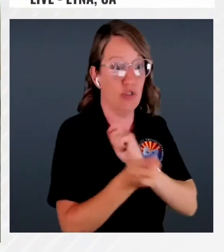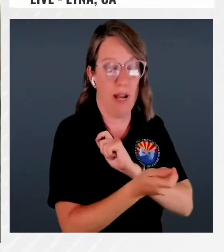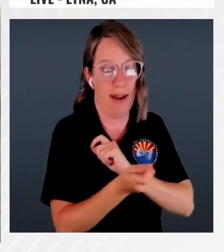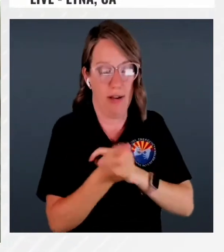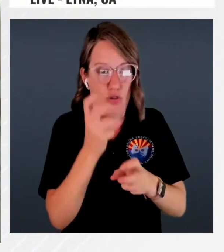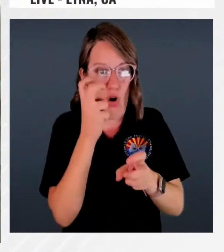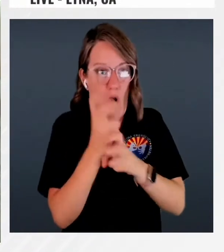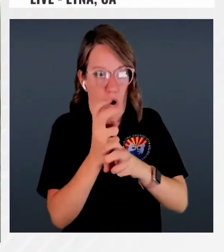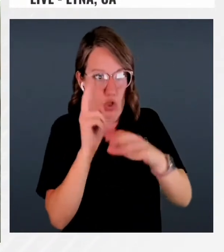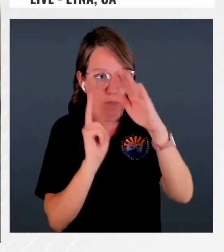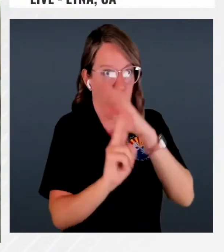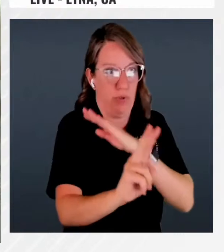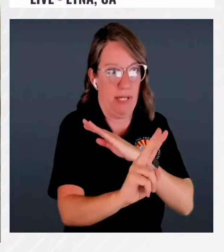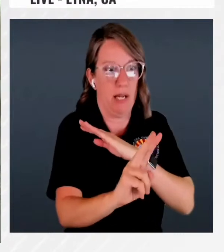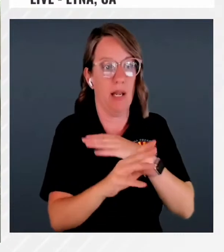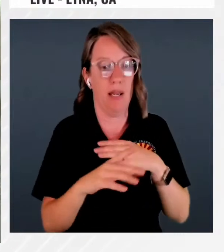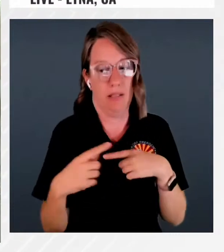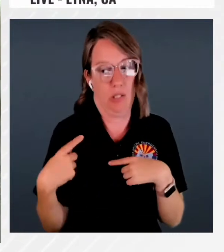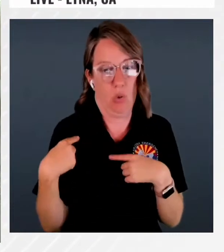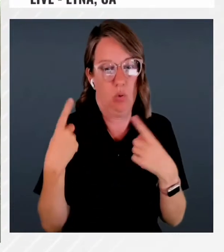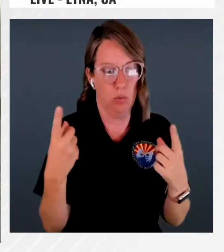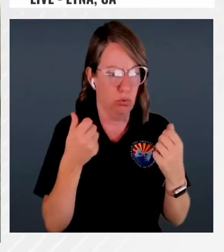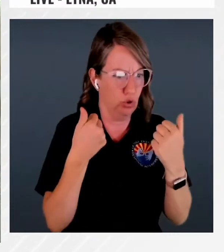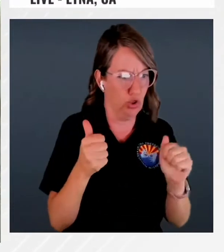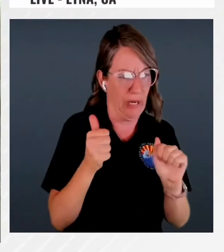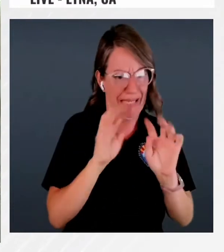days, we've been trying to secure the line with the